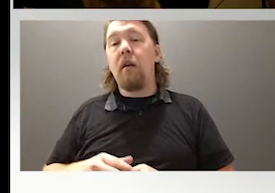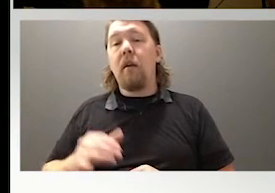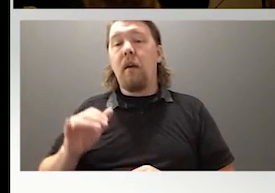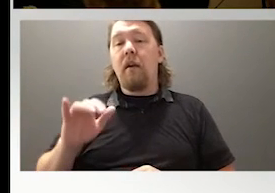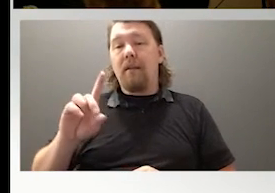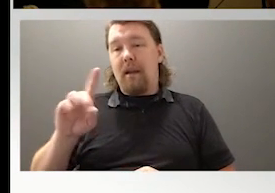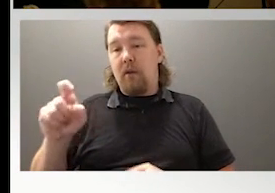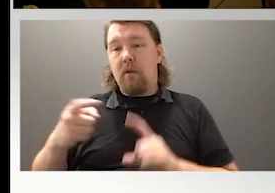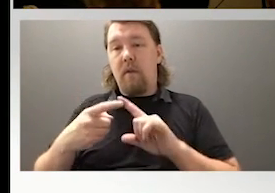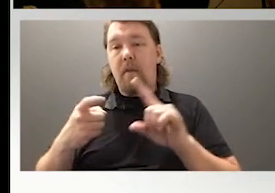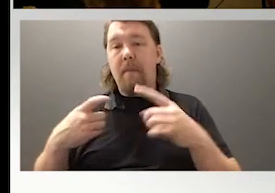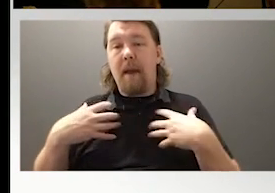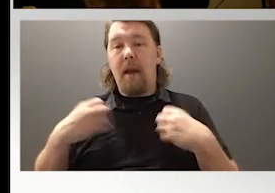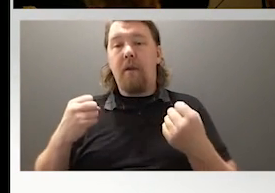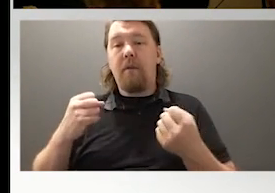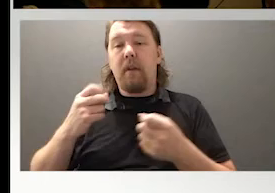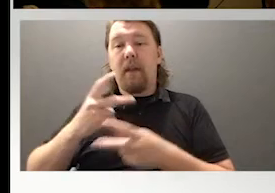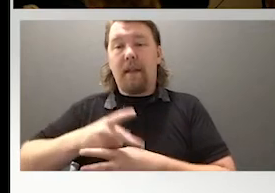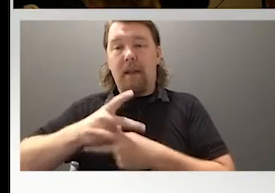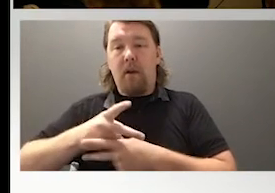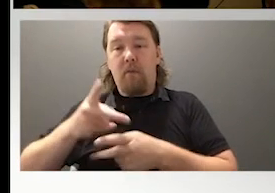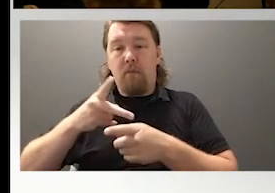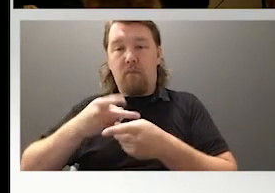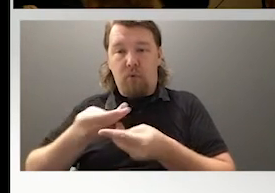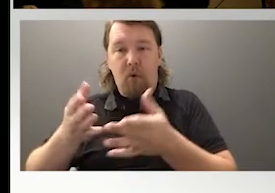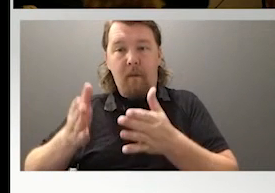be accepted from a healthcare provider